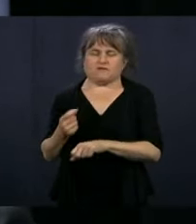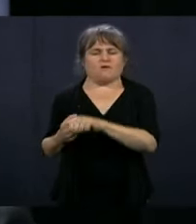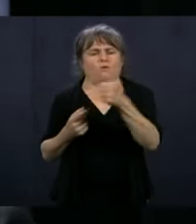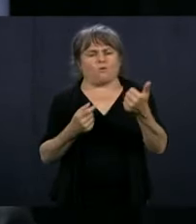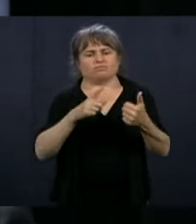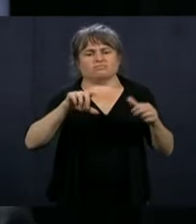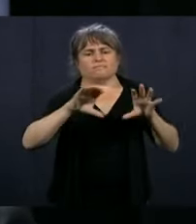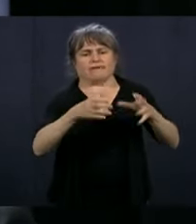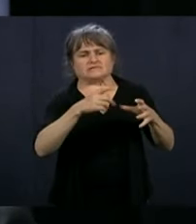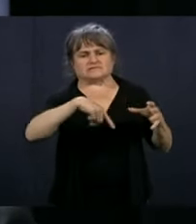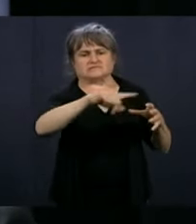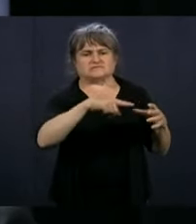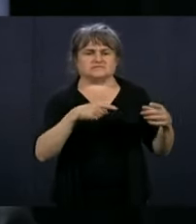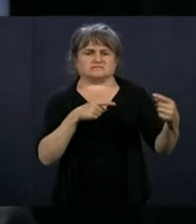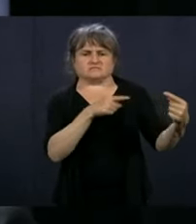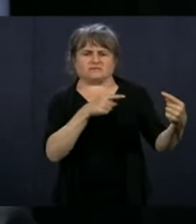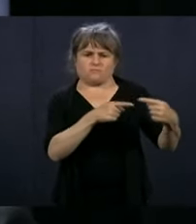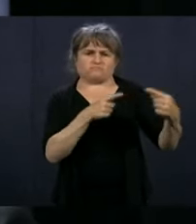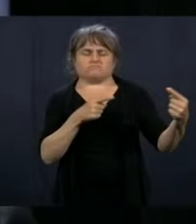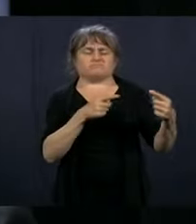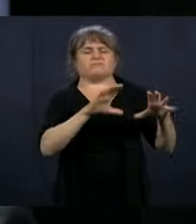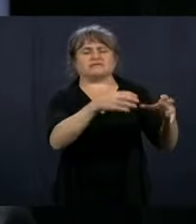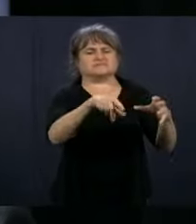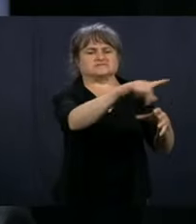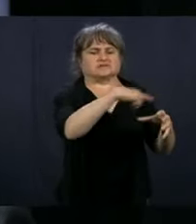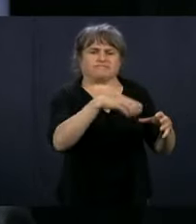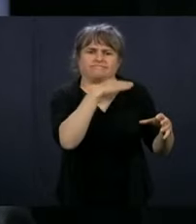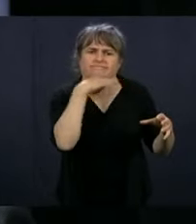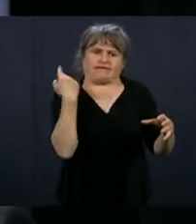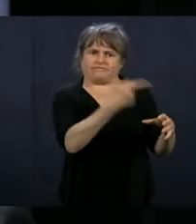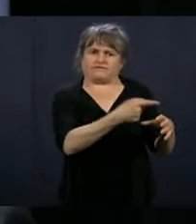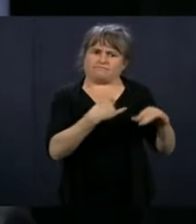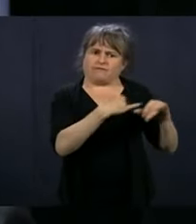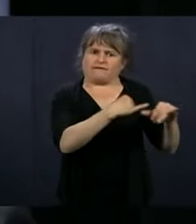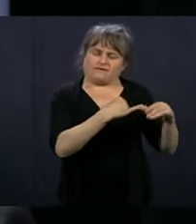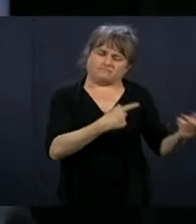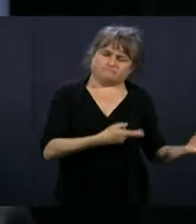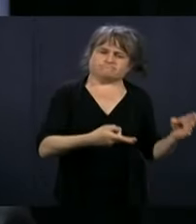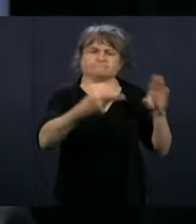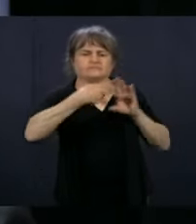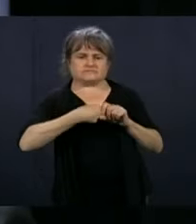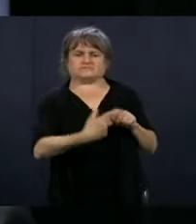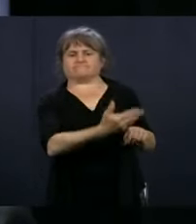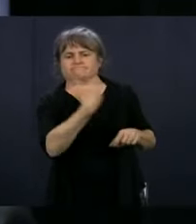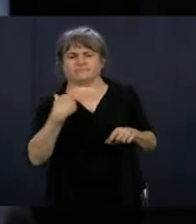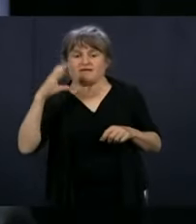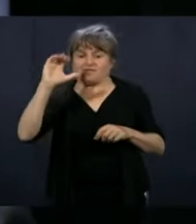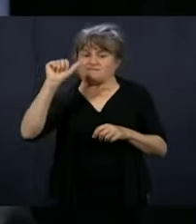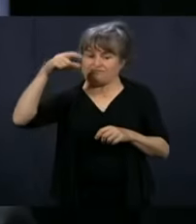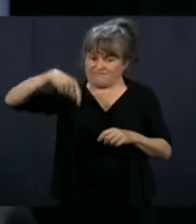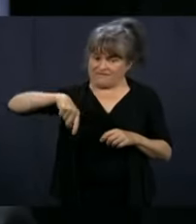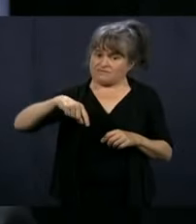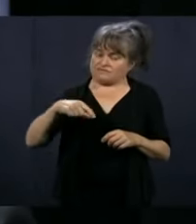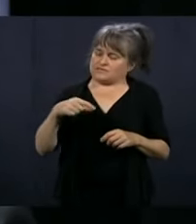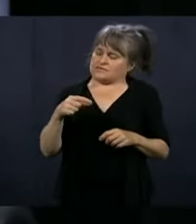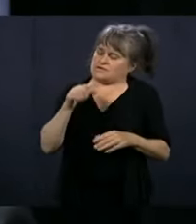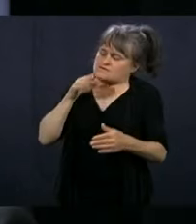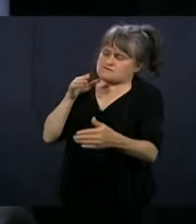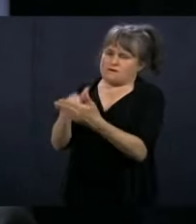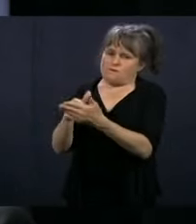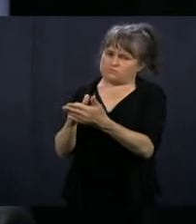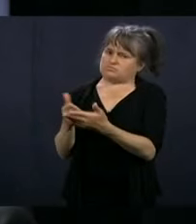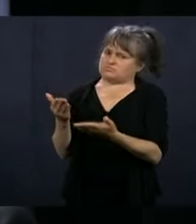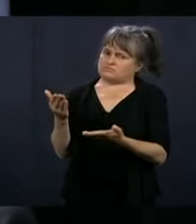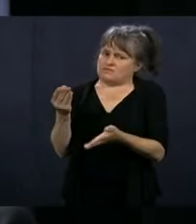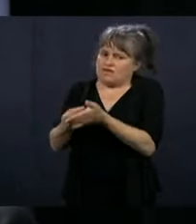of corruption in other parties. So, of course, we are going to be setting up the necessary measures in order for there